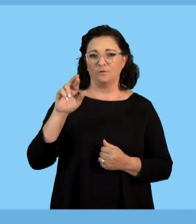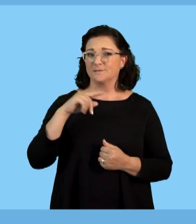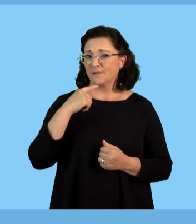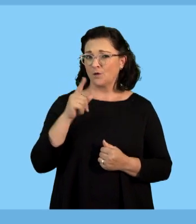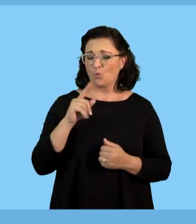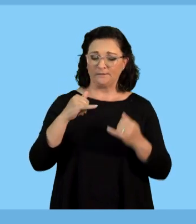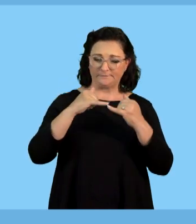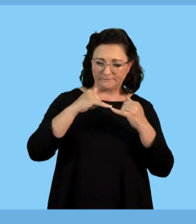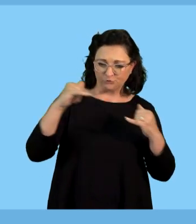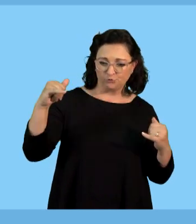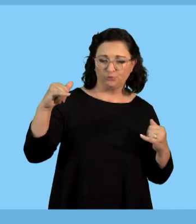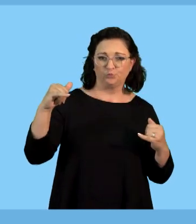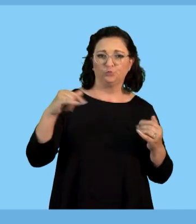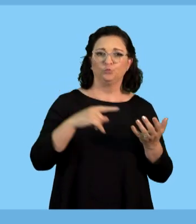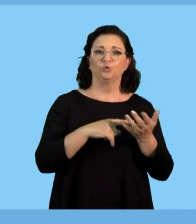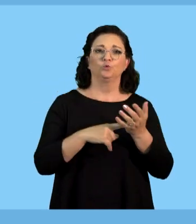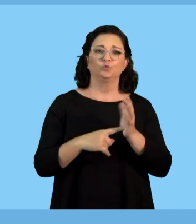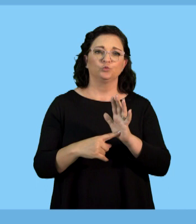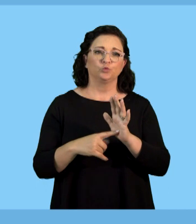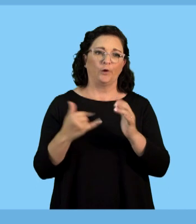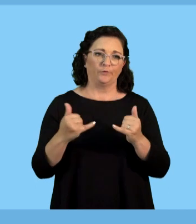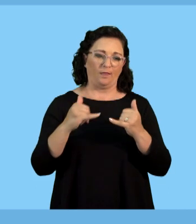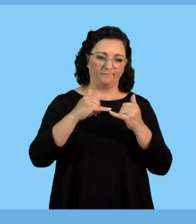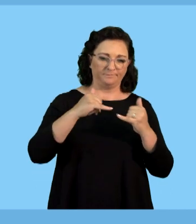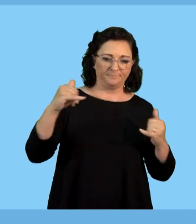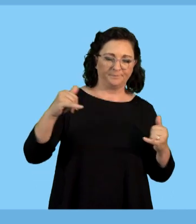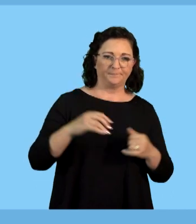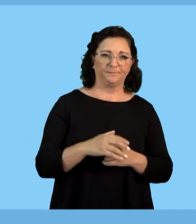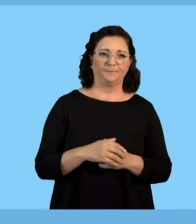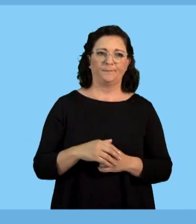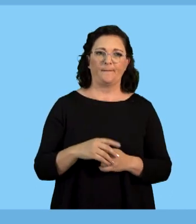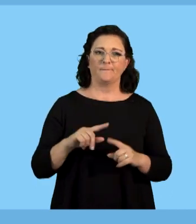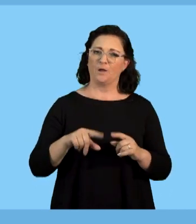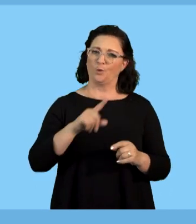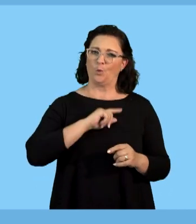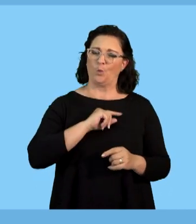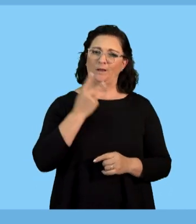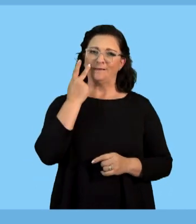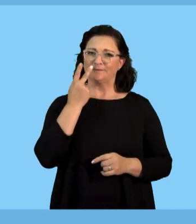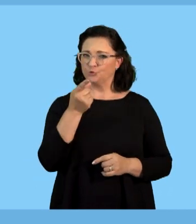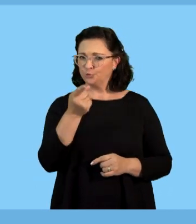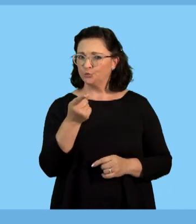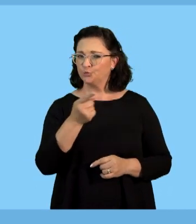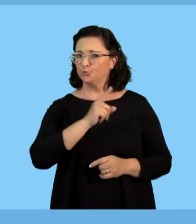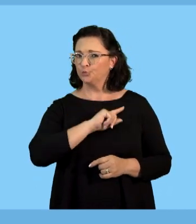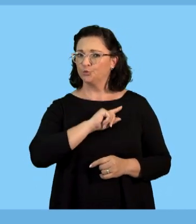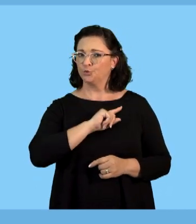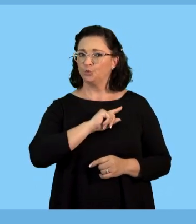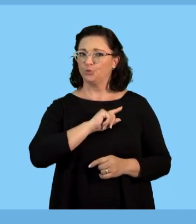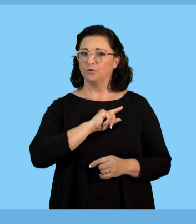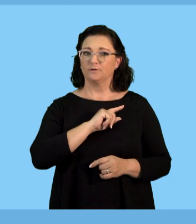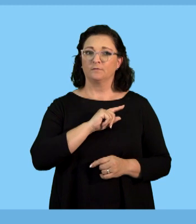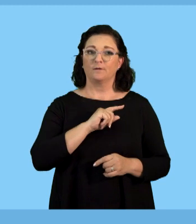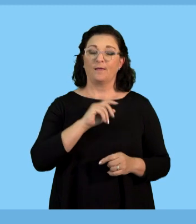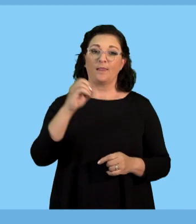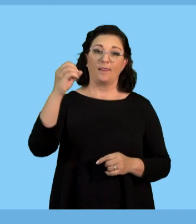picture here shows examples of ray diagrams. So the reason why I am able to see you is because